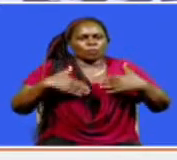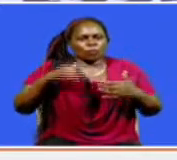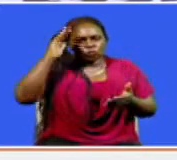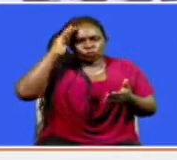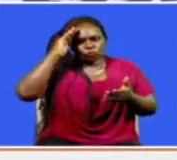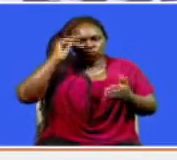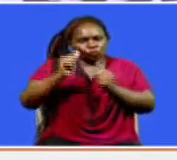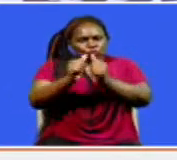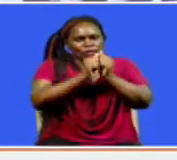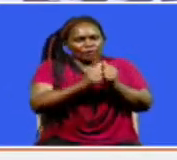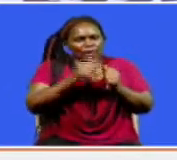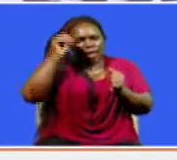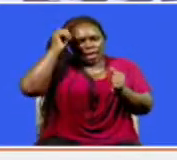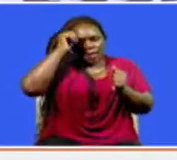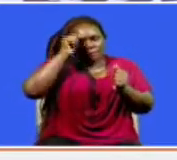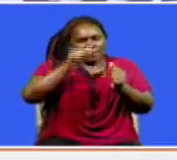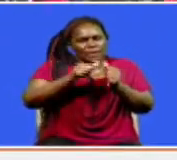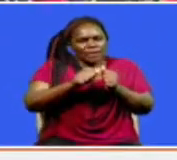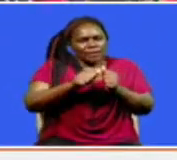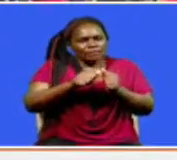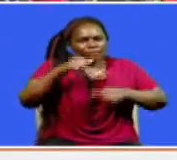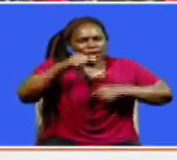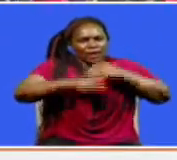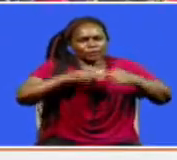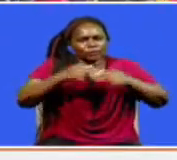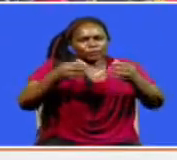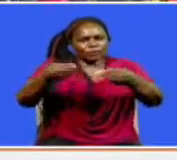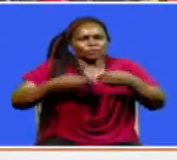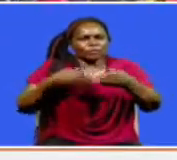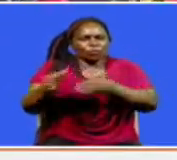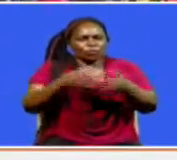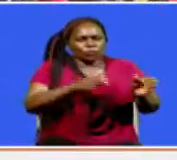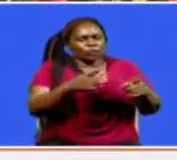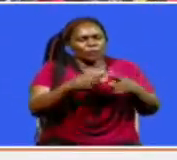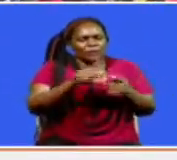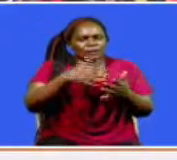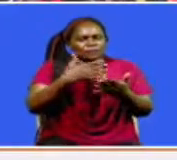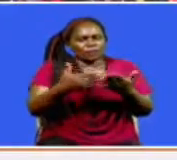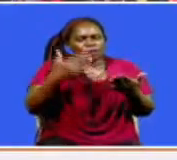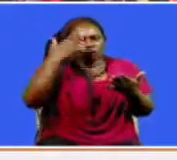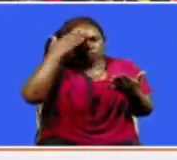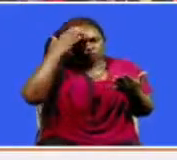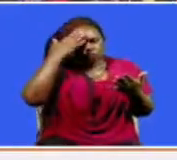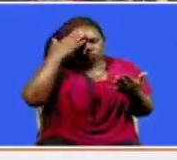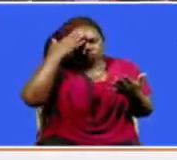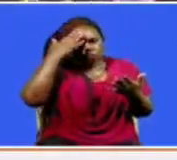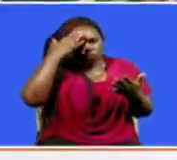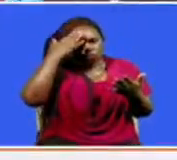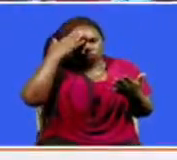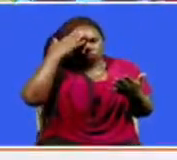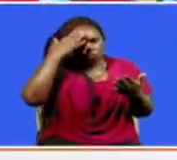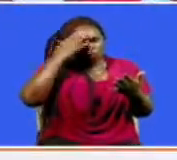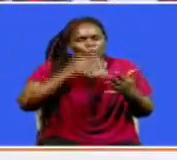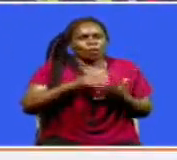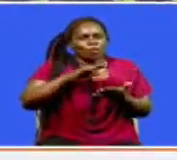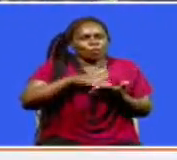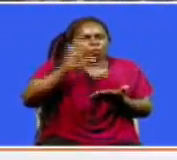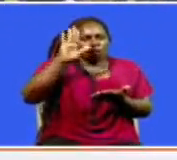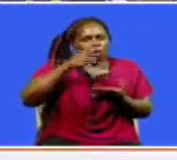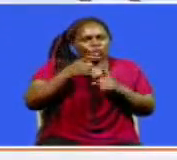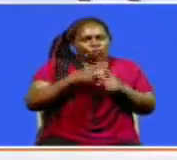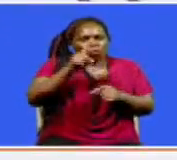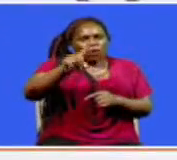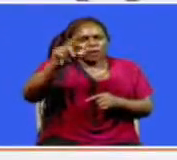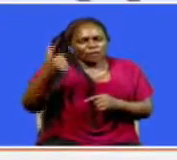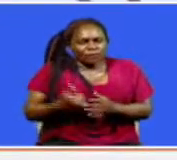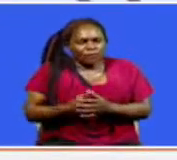believe this kind of activities not only gives the opportunity to create the network, to know each other, but rather to learn more from each